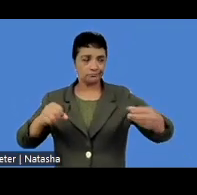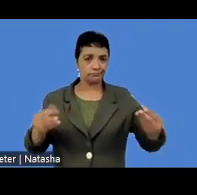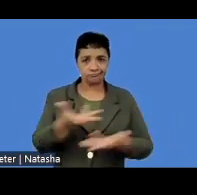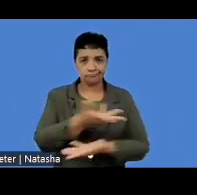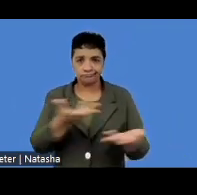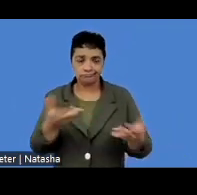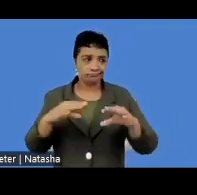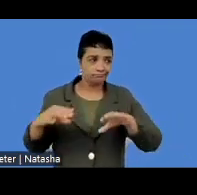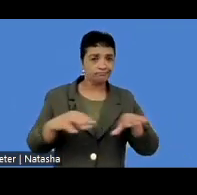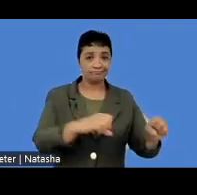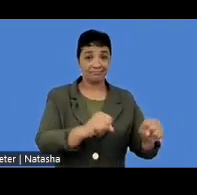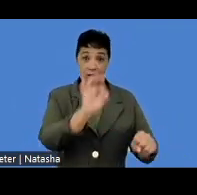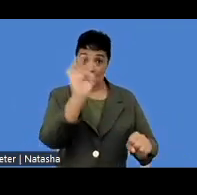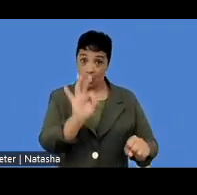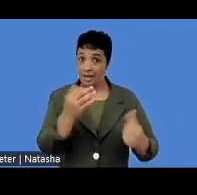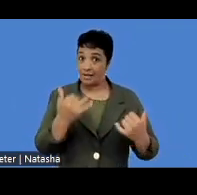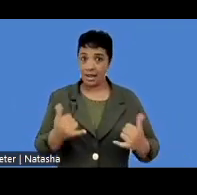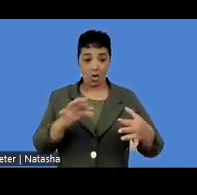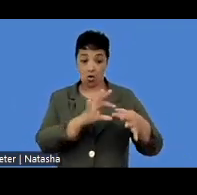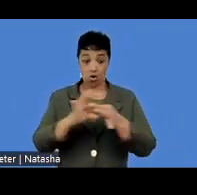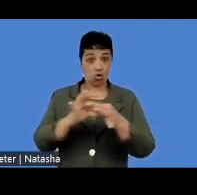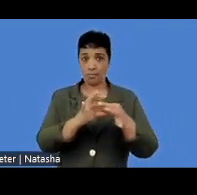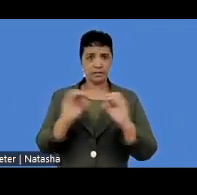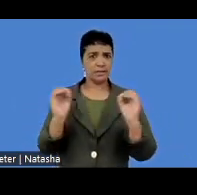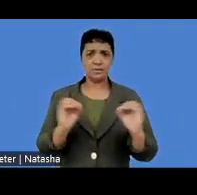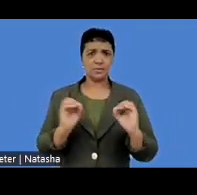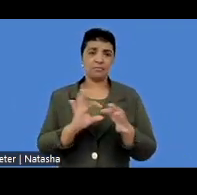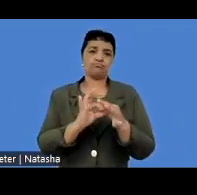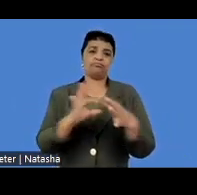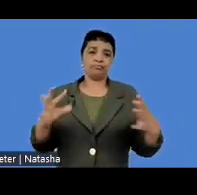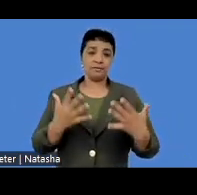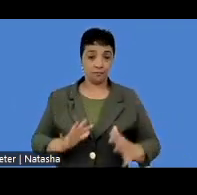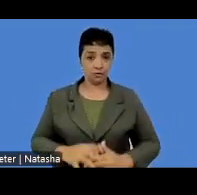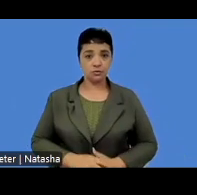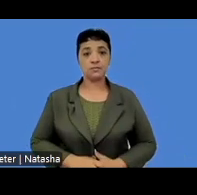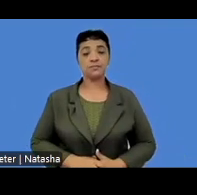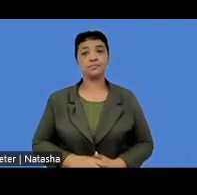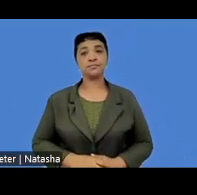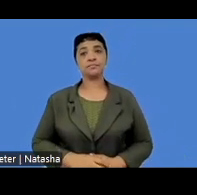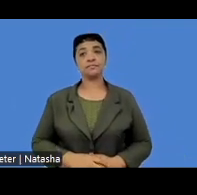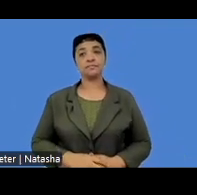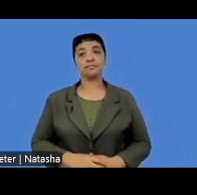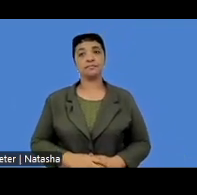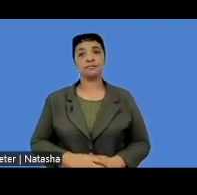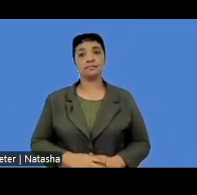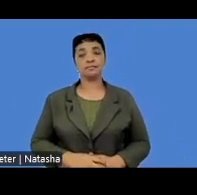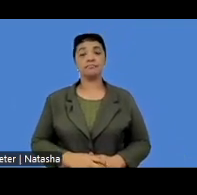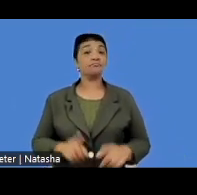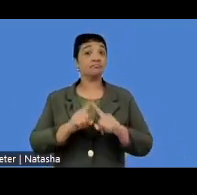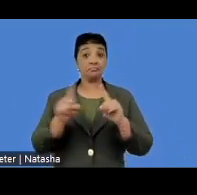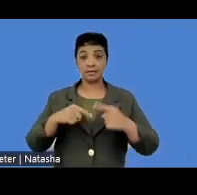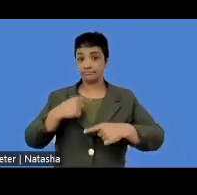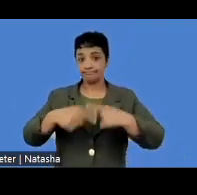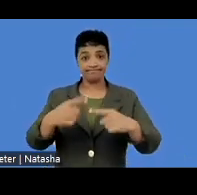example, now we have such a cooperation with Qatar. But unfortunately, it's not systematic,